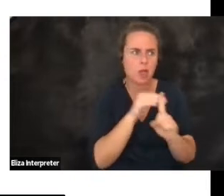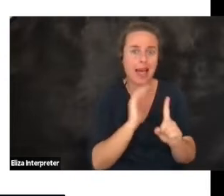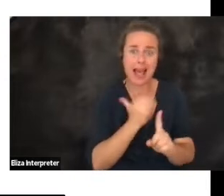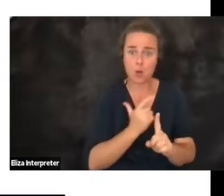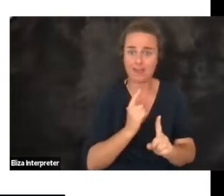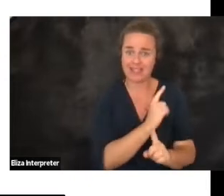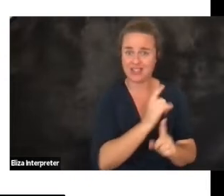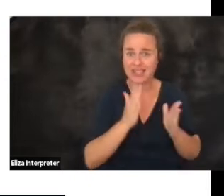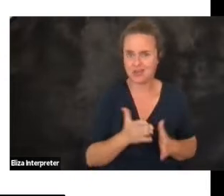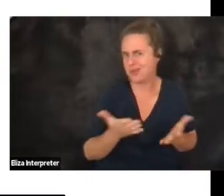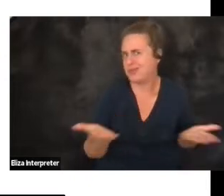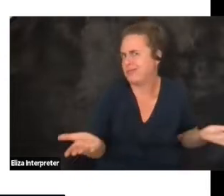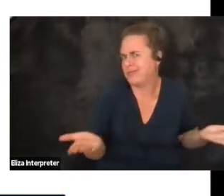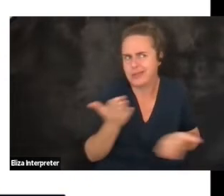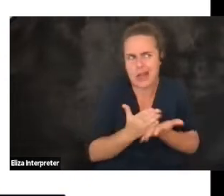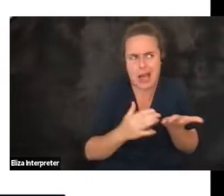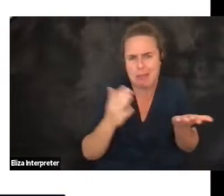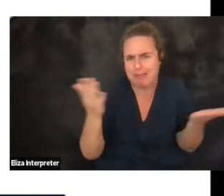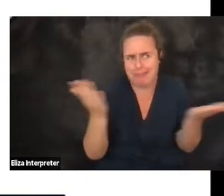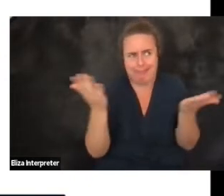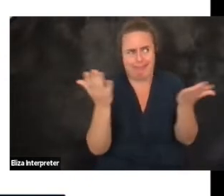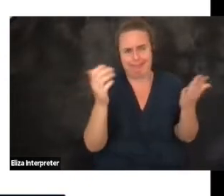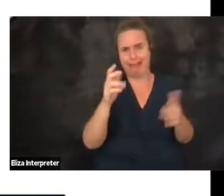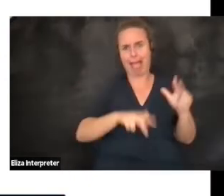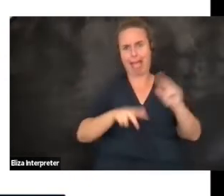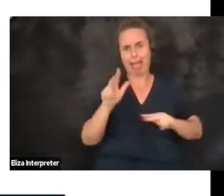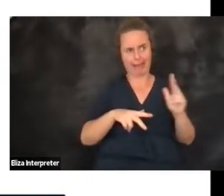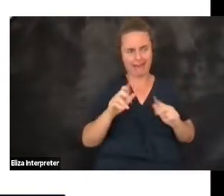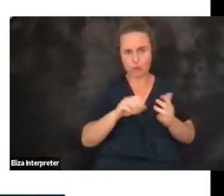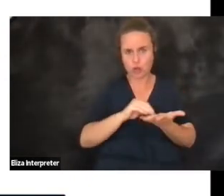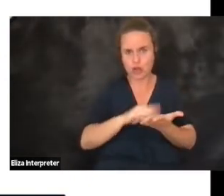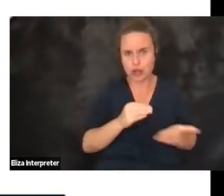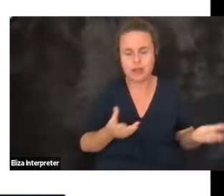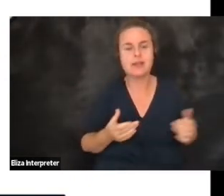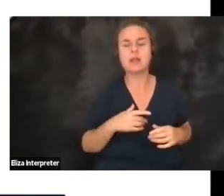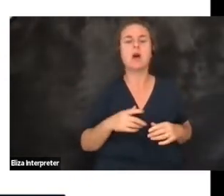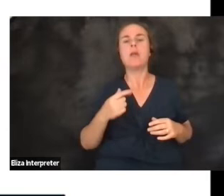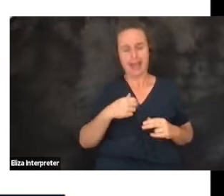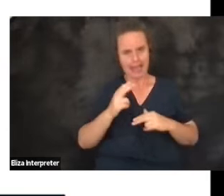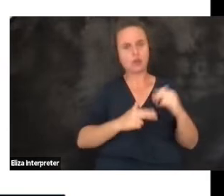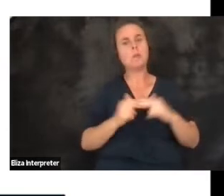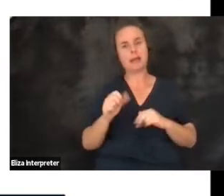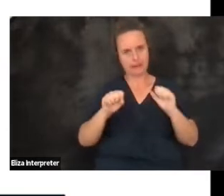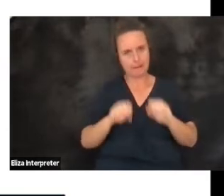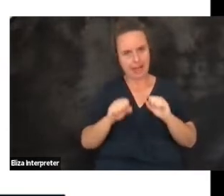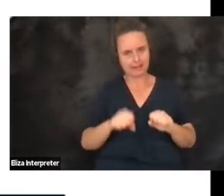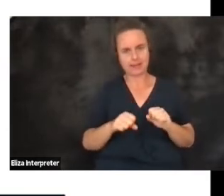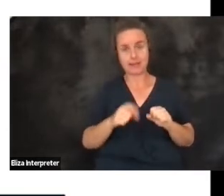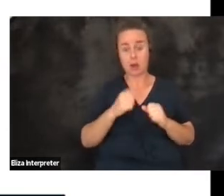capacities around civic engagement. And all of those things, the capacities that they chose to